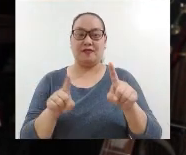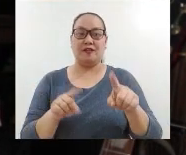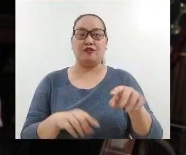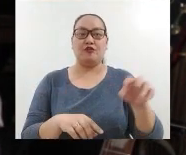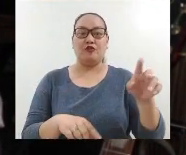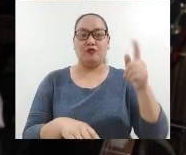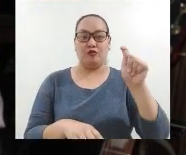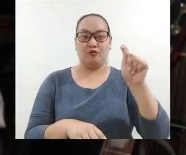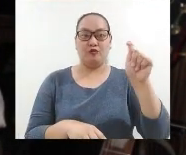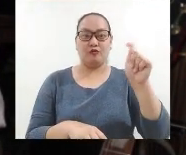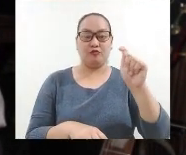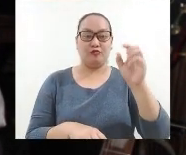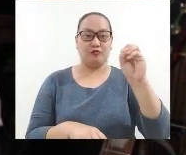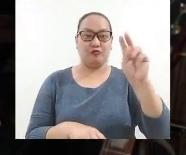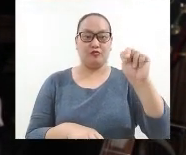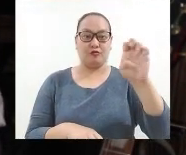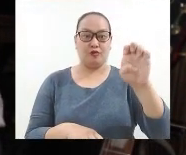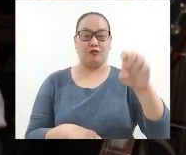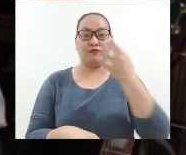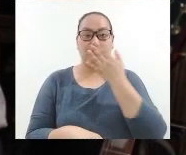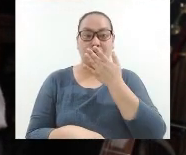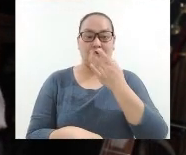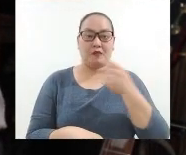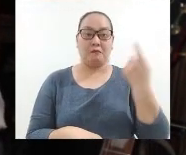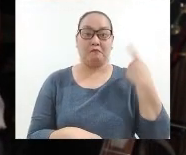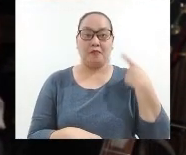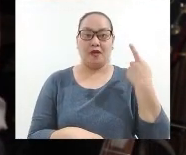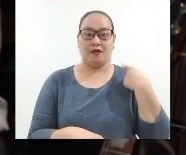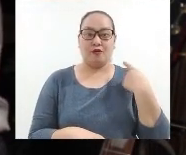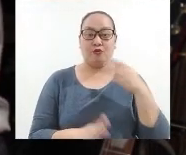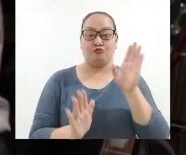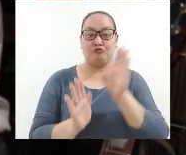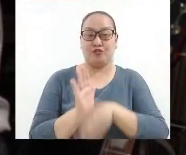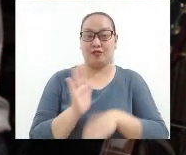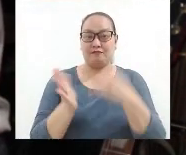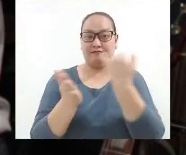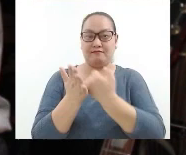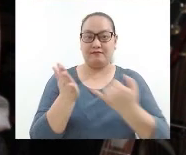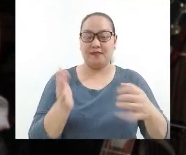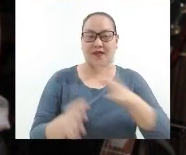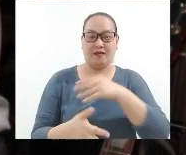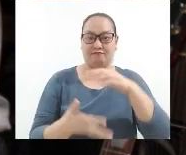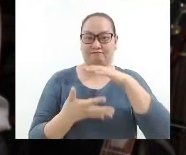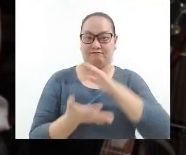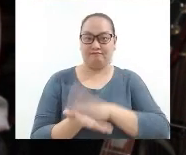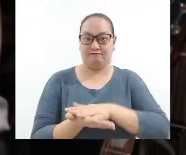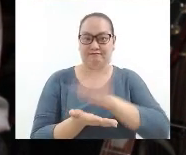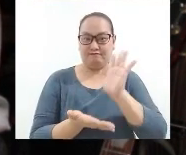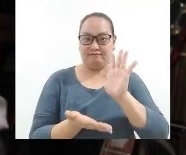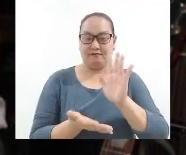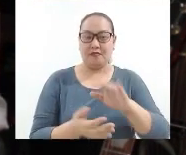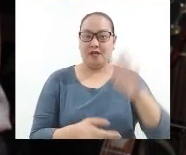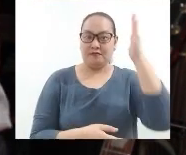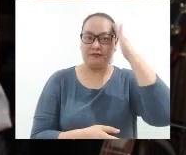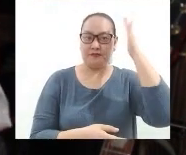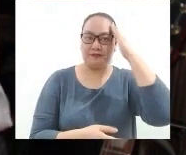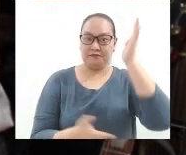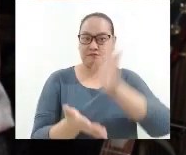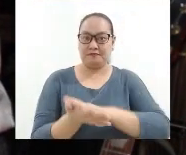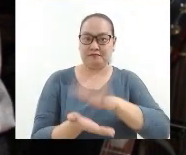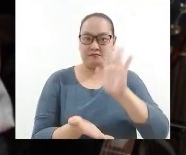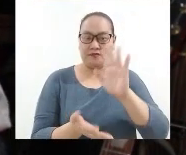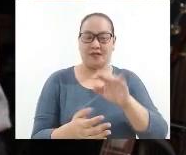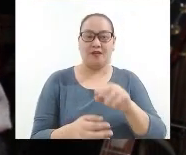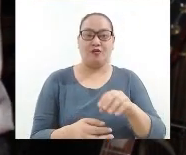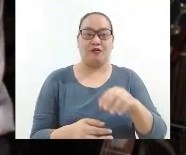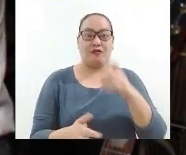Kaya may mumurang instrumento at mahal. Pakinggan ninyo ito para malaman ninyo ang halaga ng